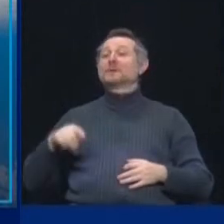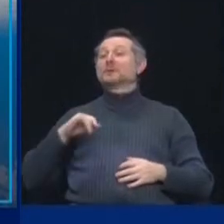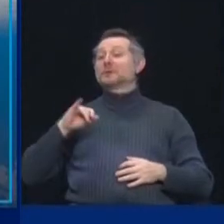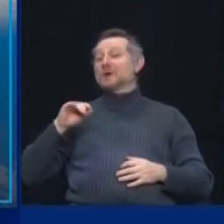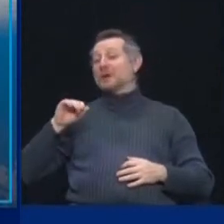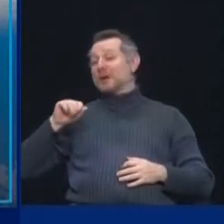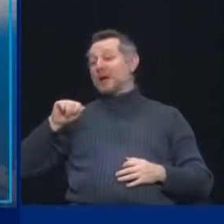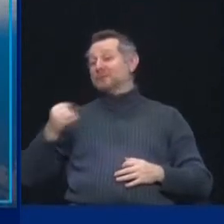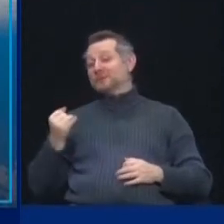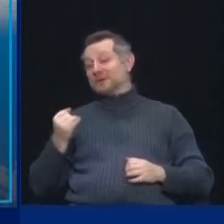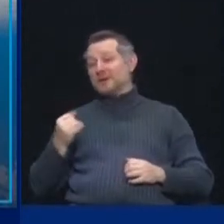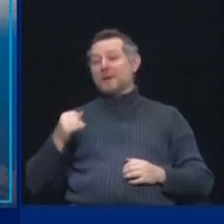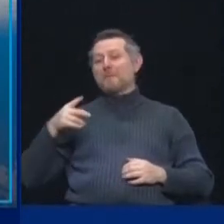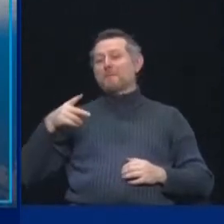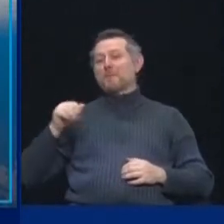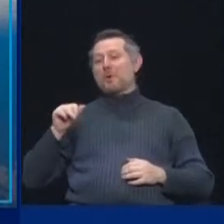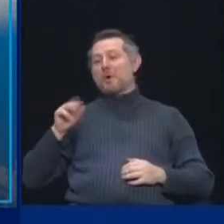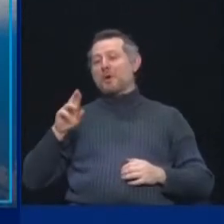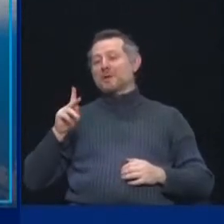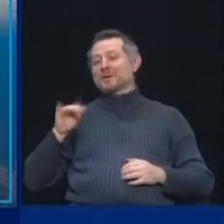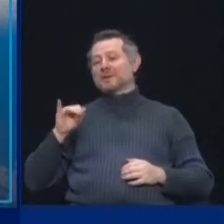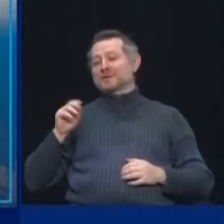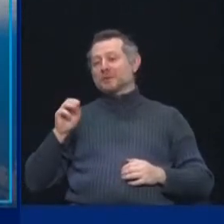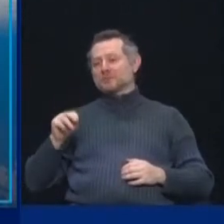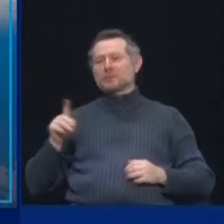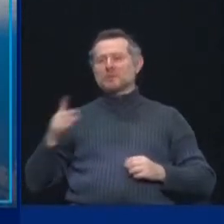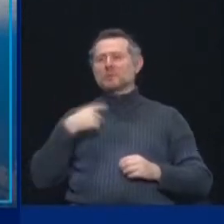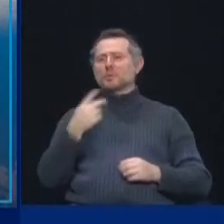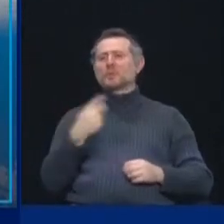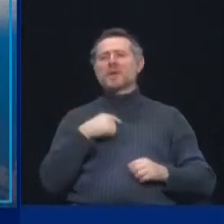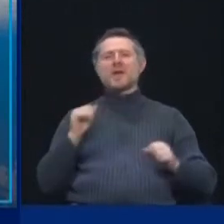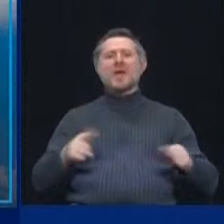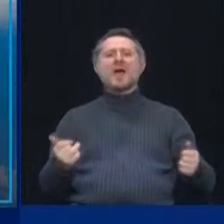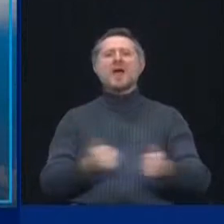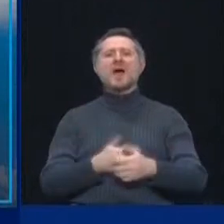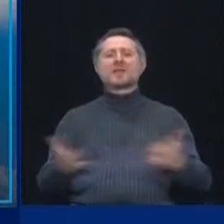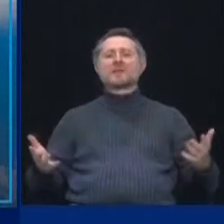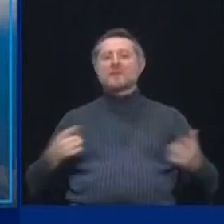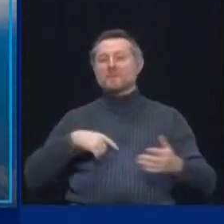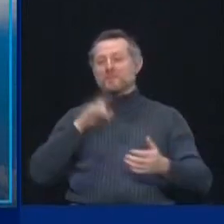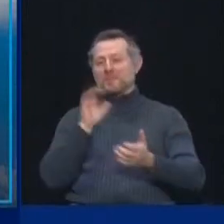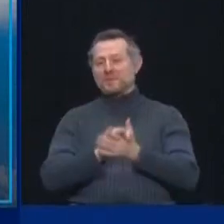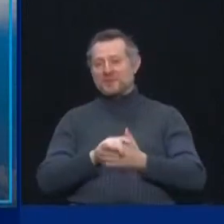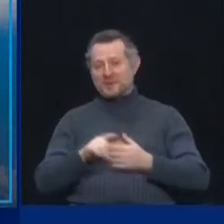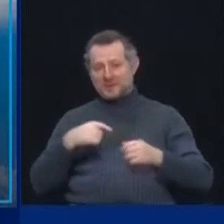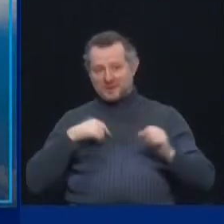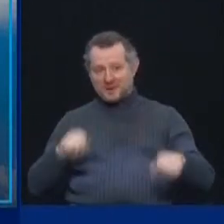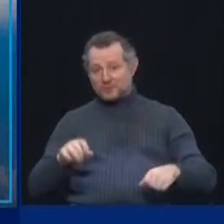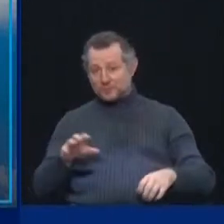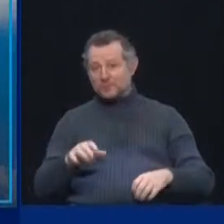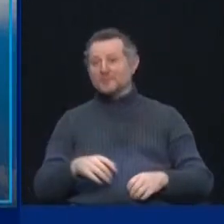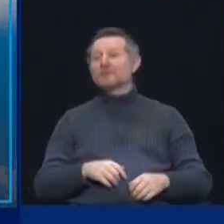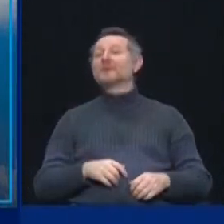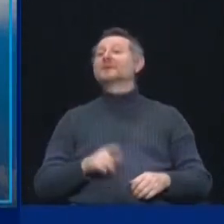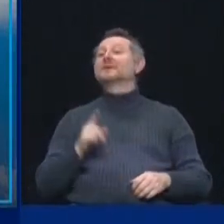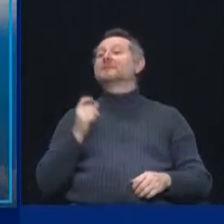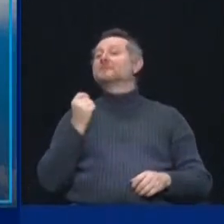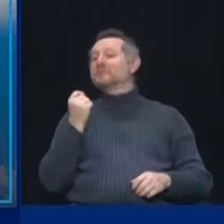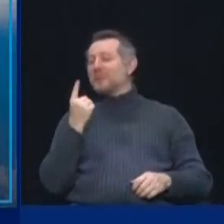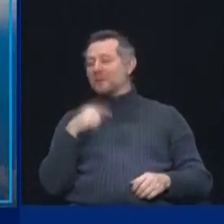we can do anything we believe we can do in life, but you have to believe you can do